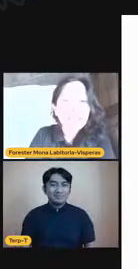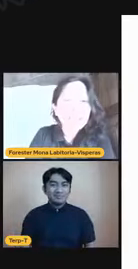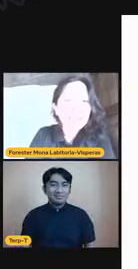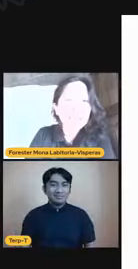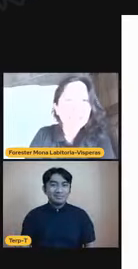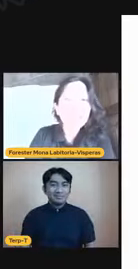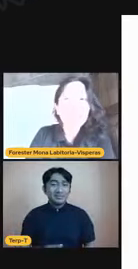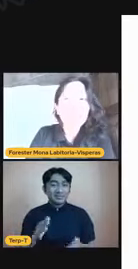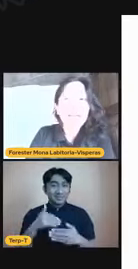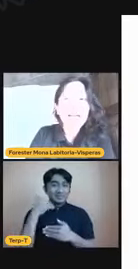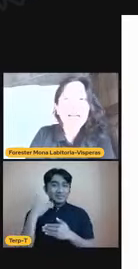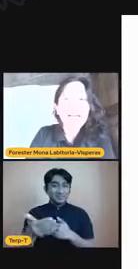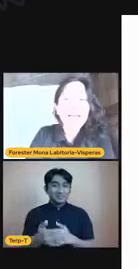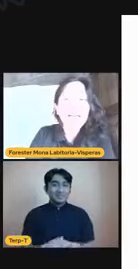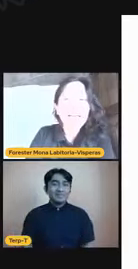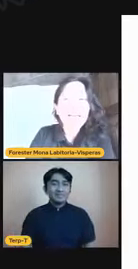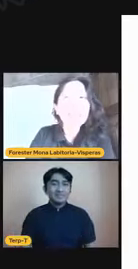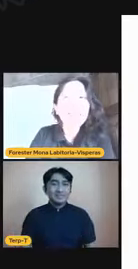next,